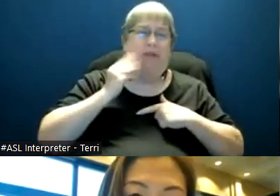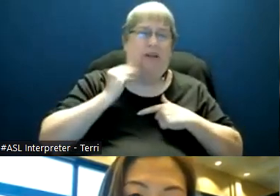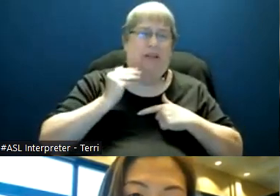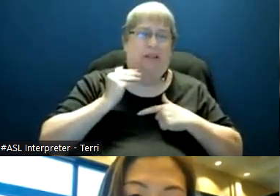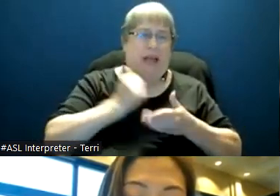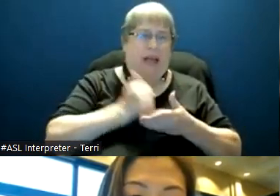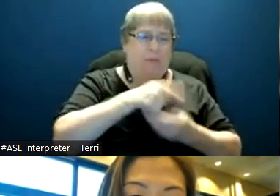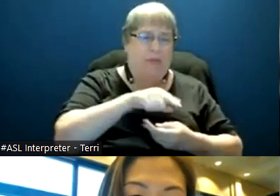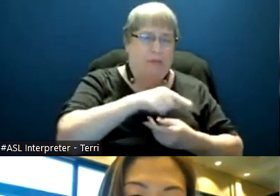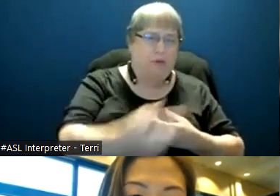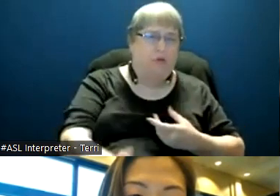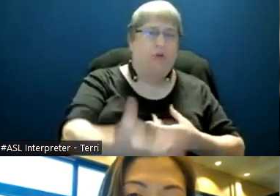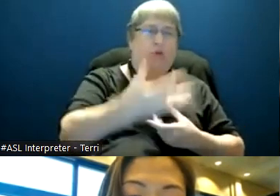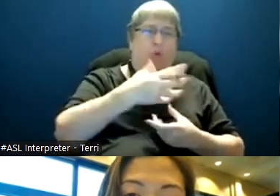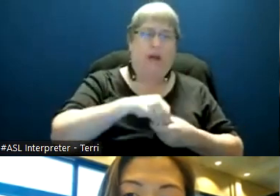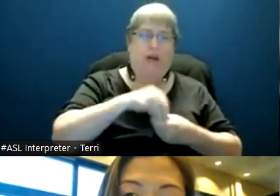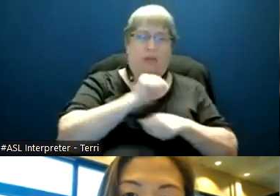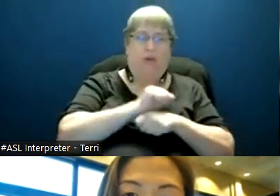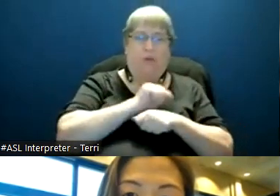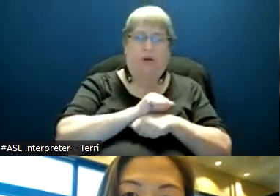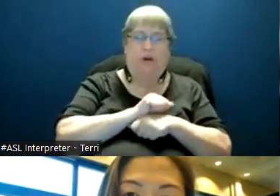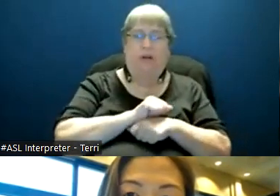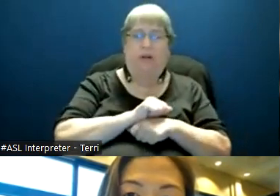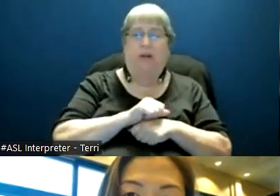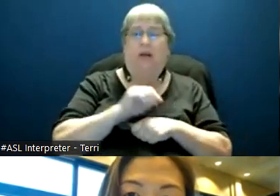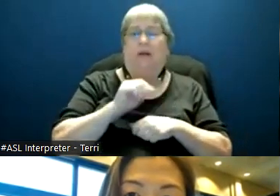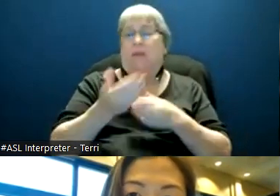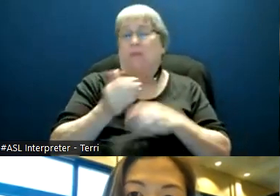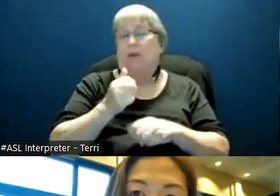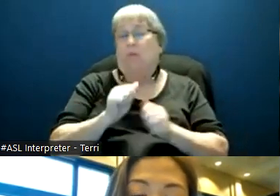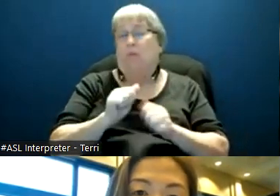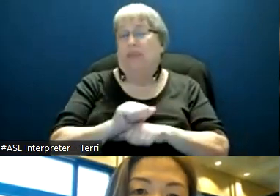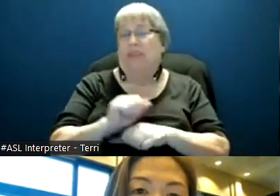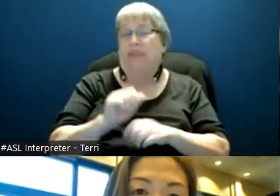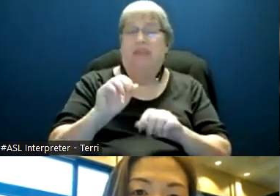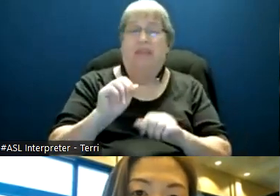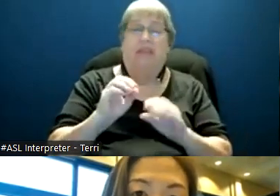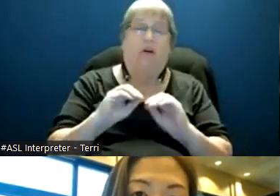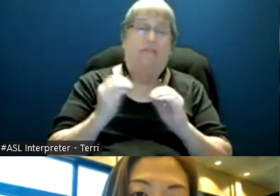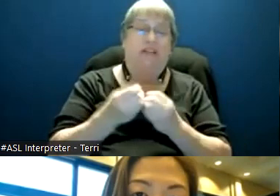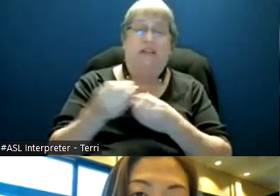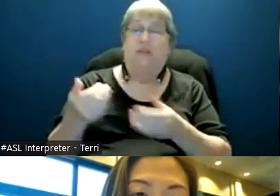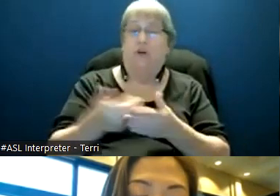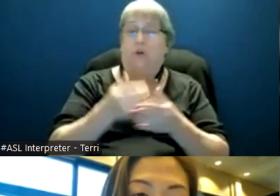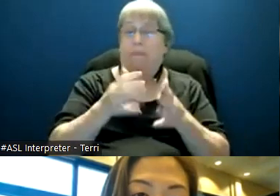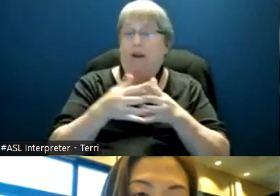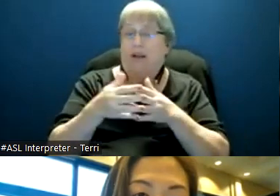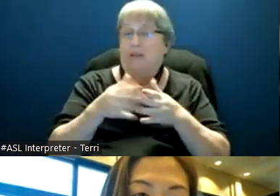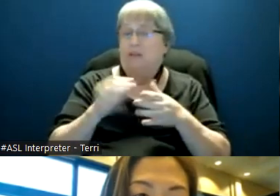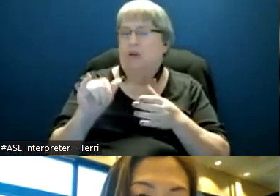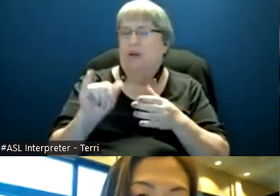the Office of New Americans or groups like the Spring Institute to do that effectively. Second,